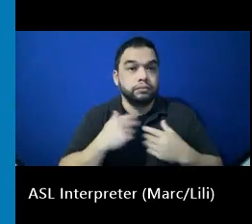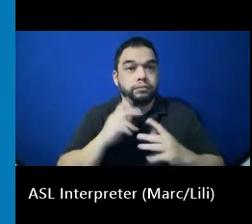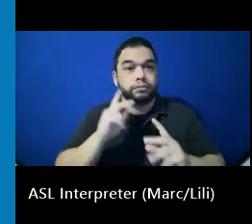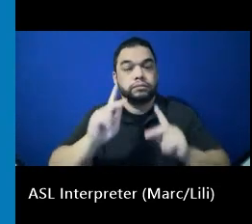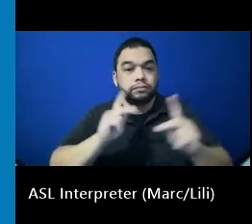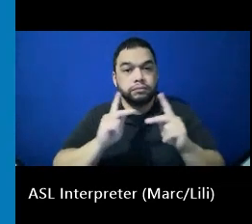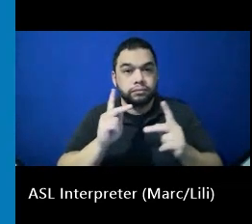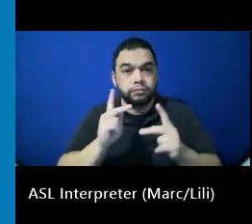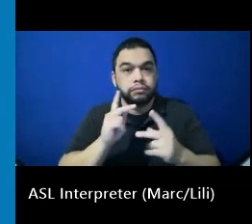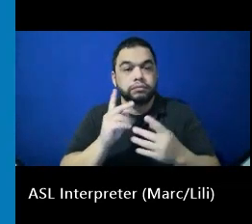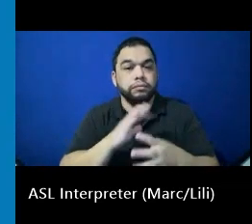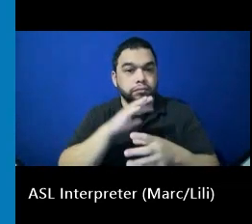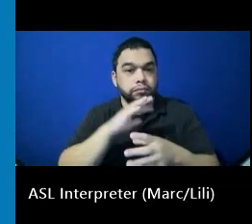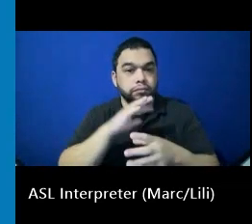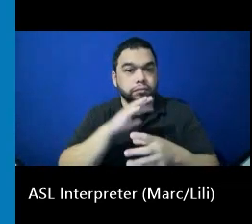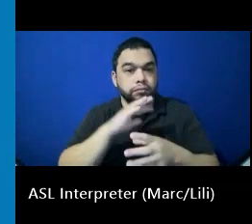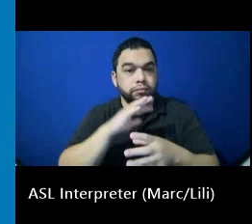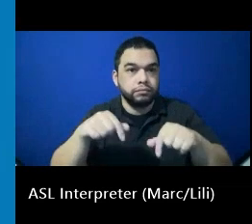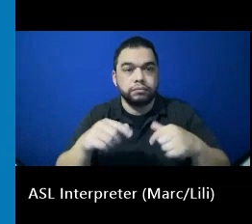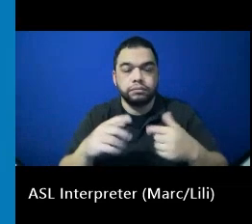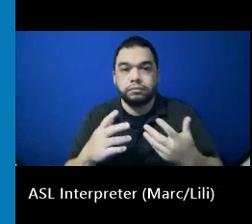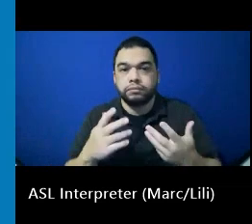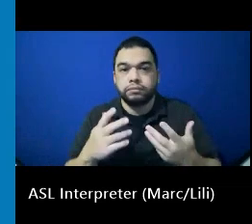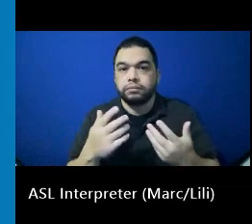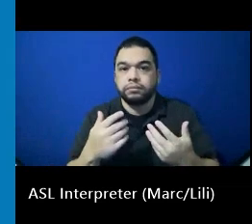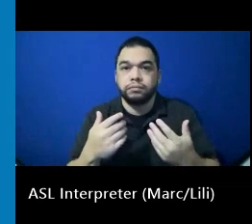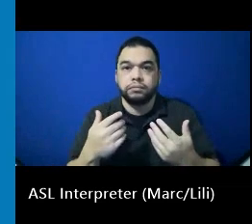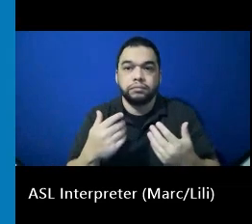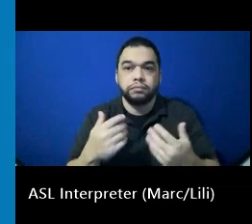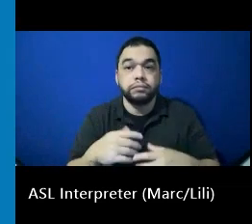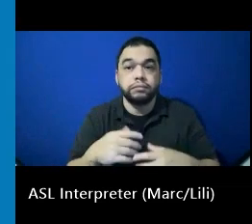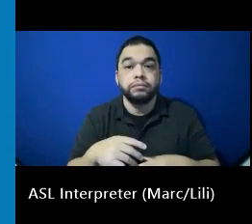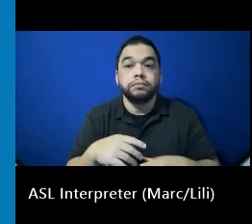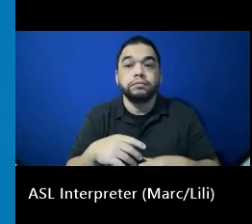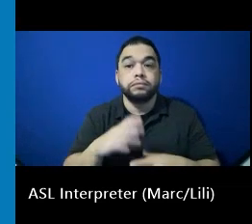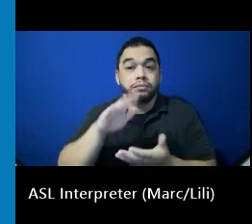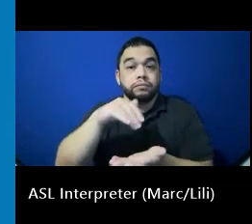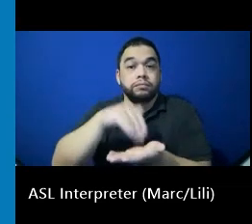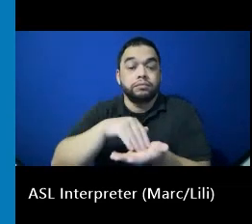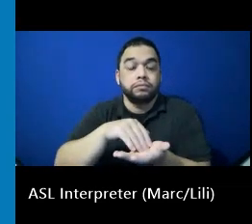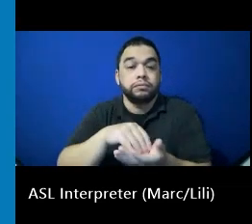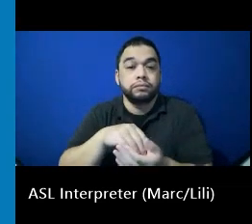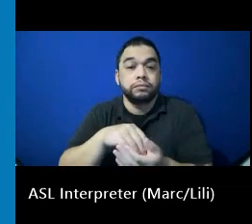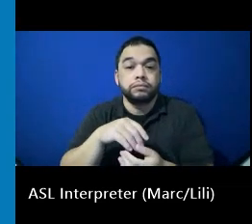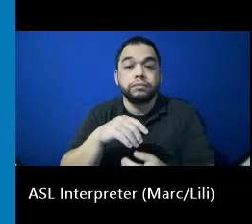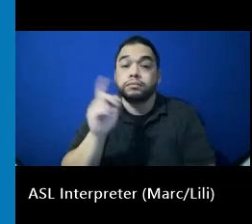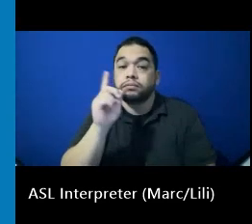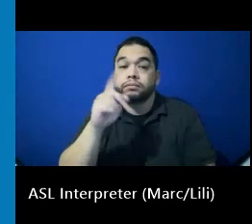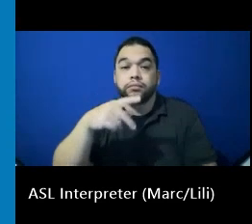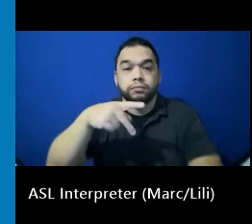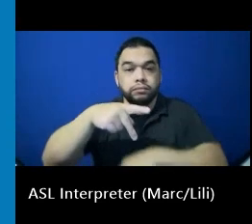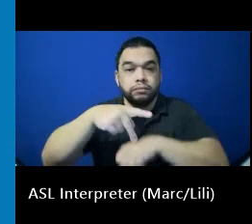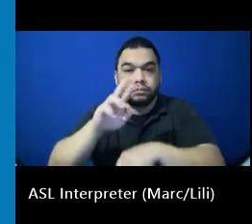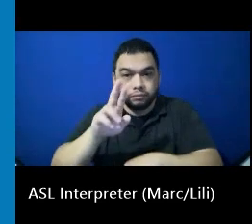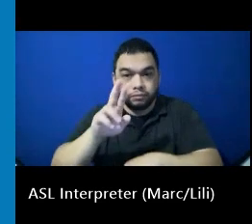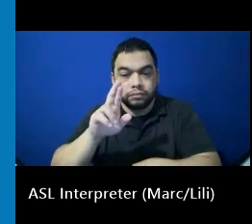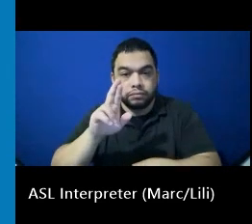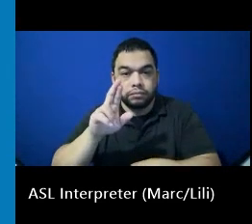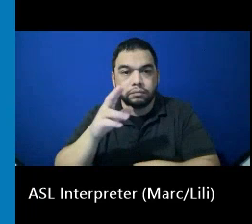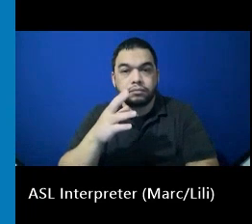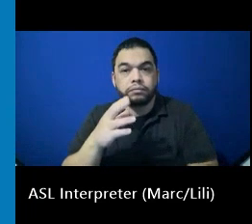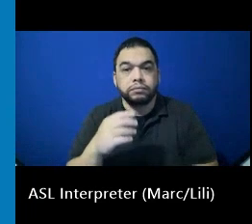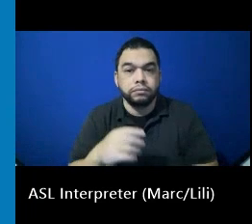we have people in the U.S. Virgin Islands. So the Caribbean Climate Hub is focused in Puerto Rico and